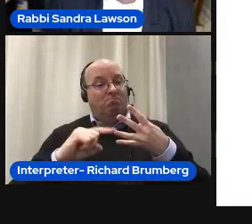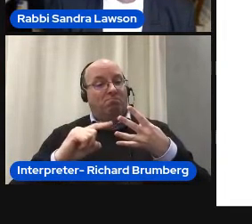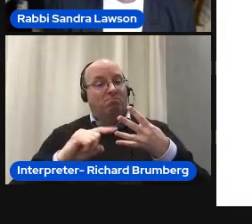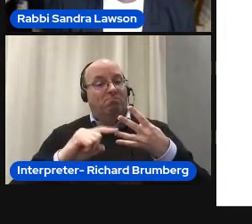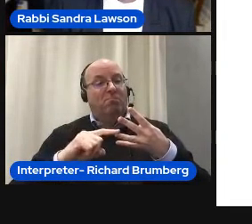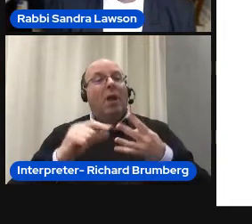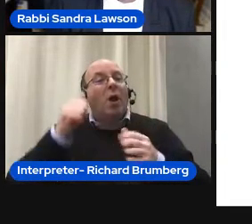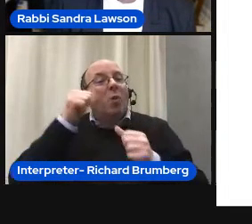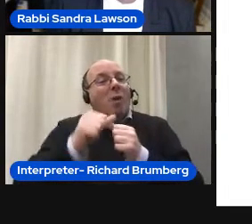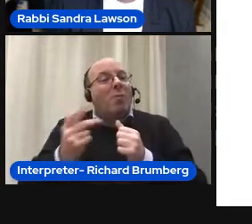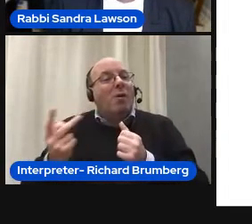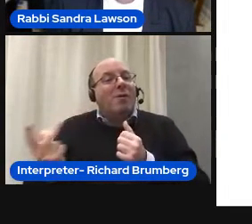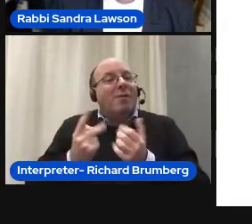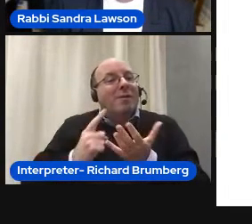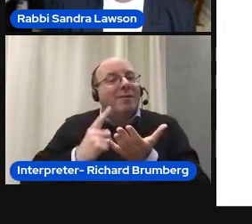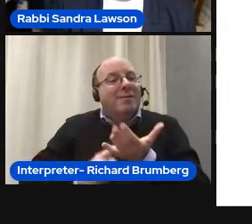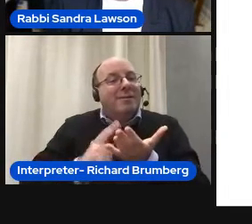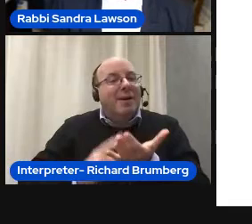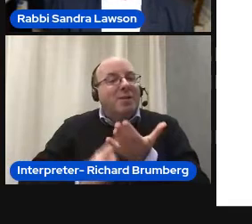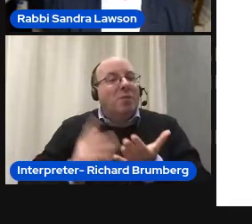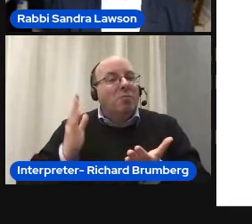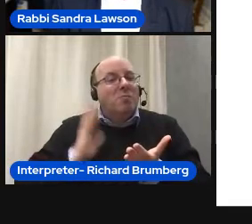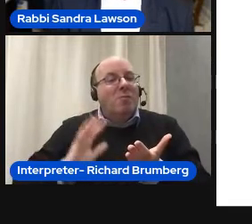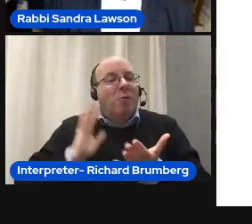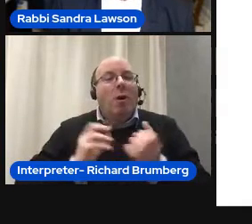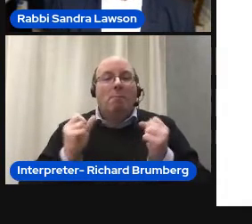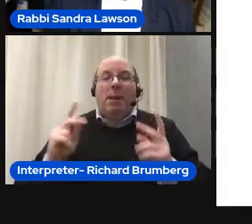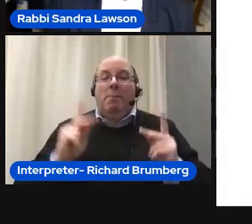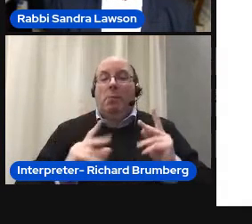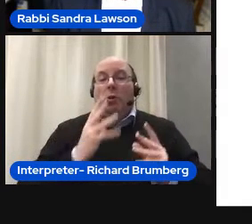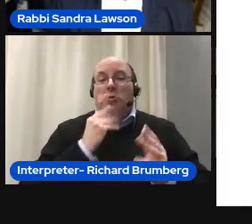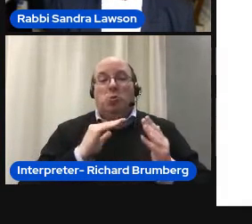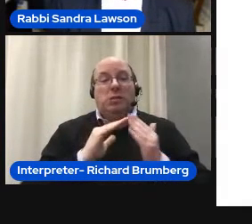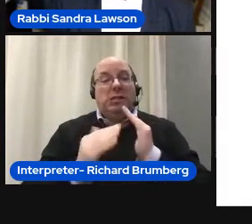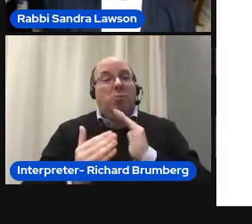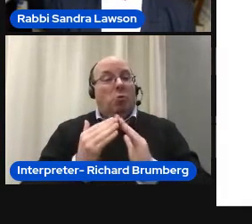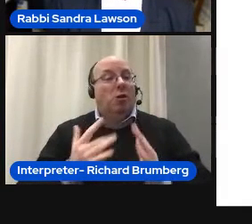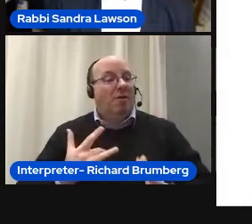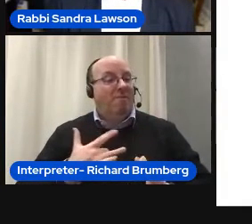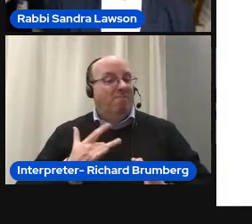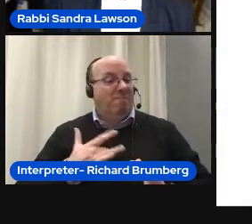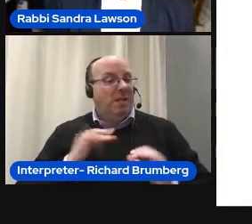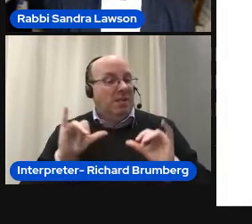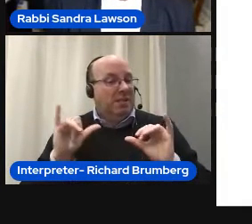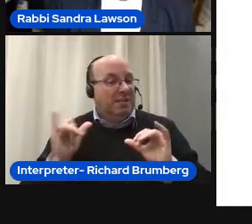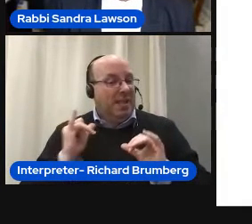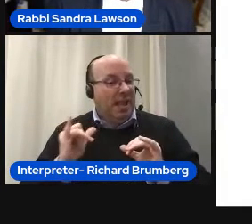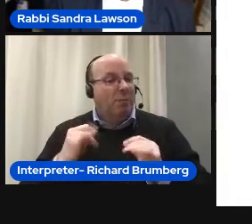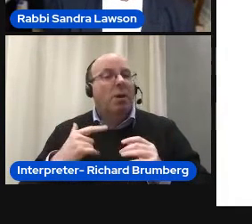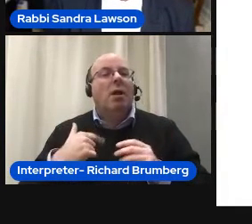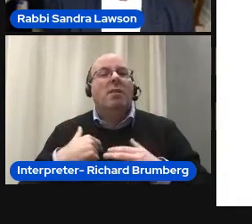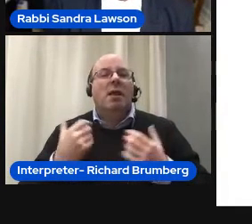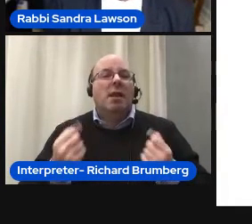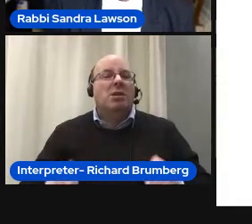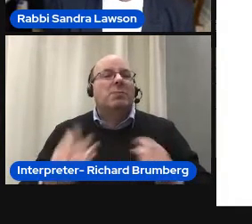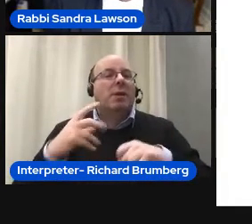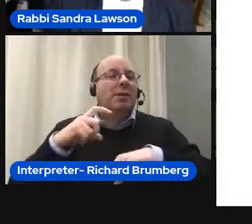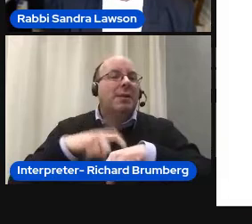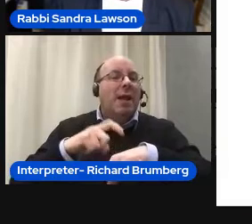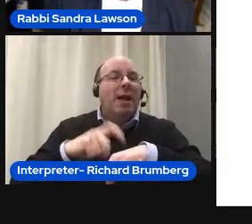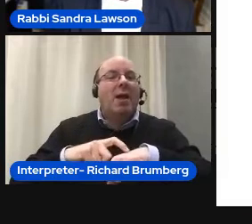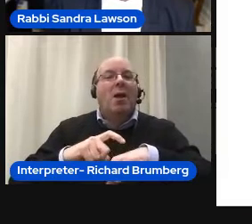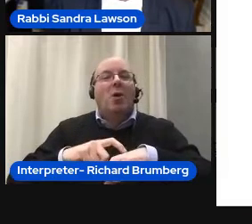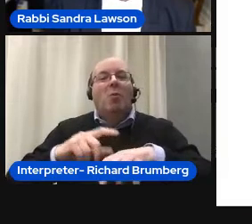earlier, I think many in the Jewish community also are spending a lot of time focusing on